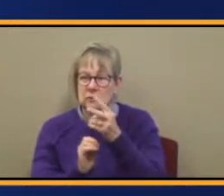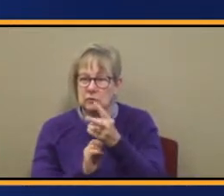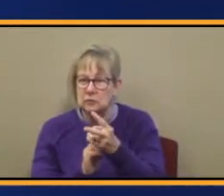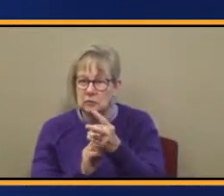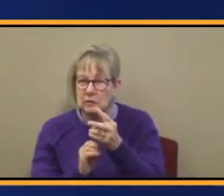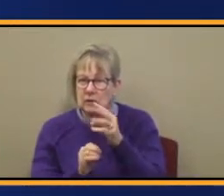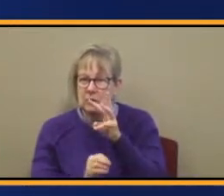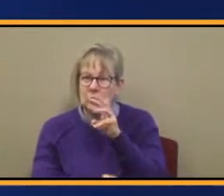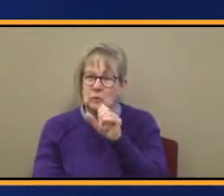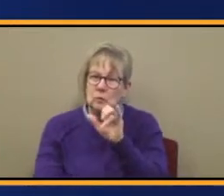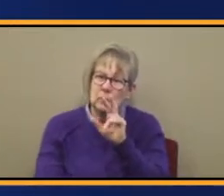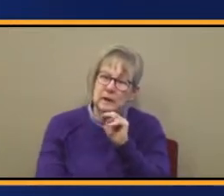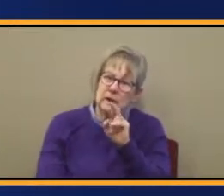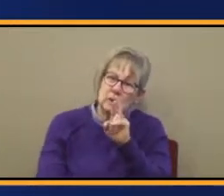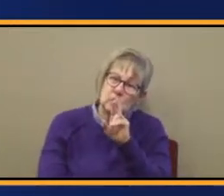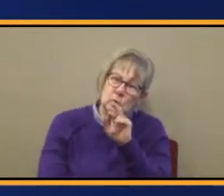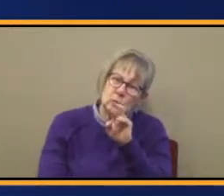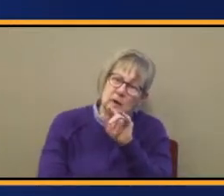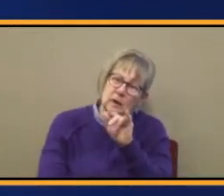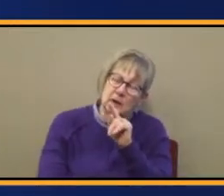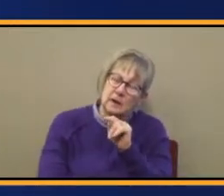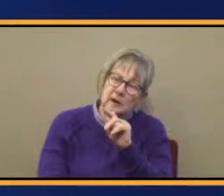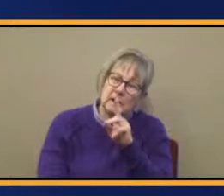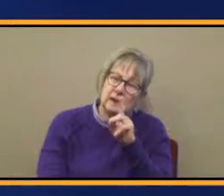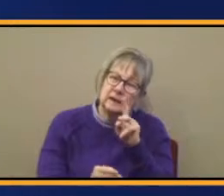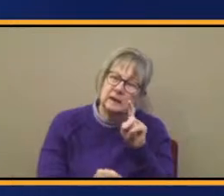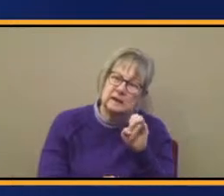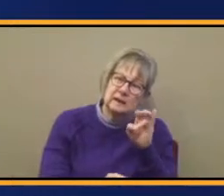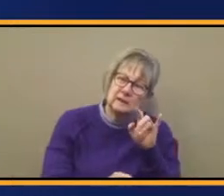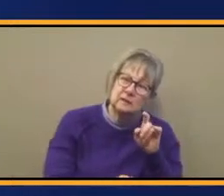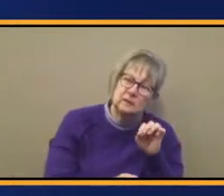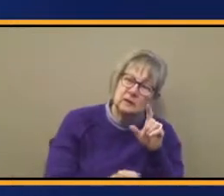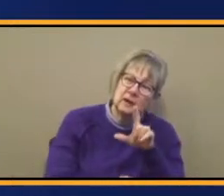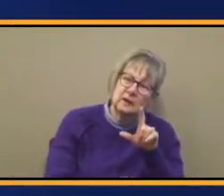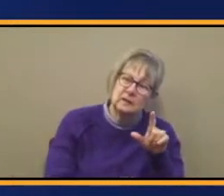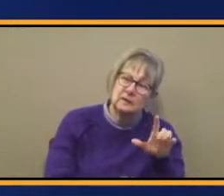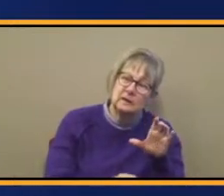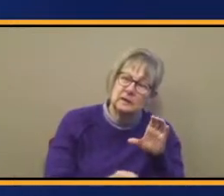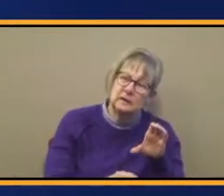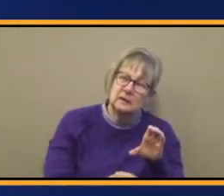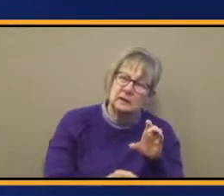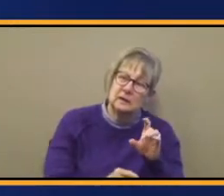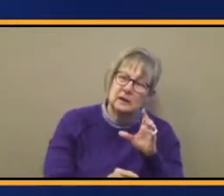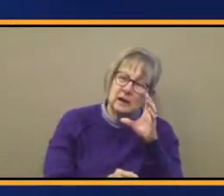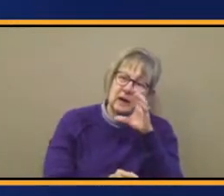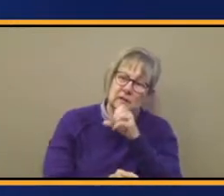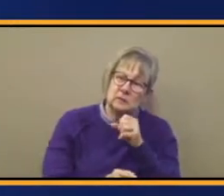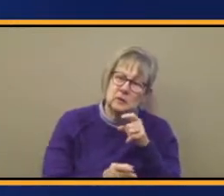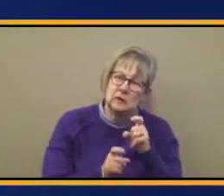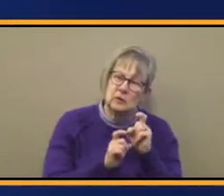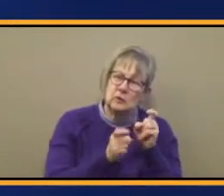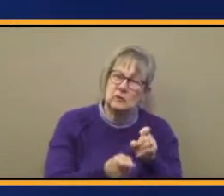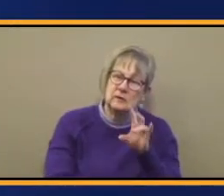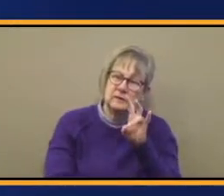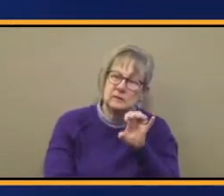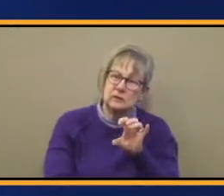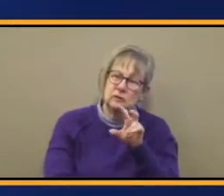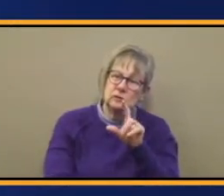the Wainwright Park Phase 2 project to Keystone General Contractors LLC. Estimated award of